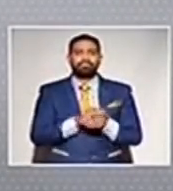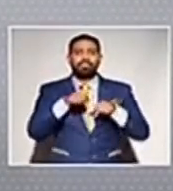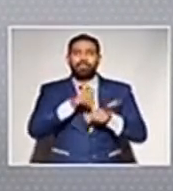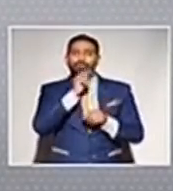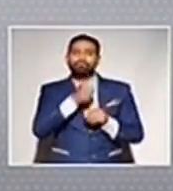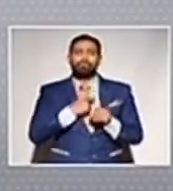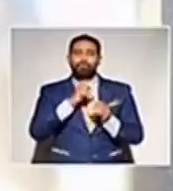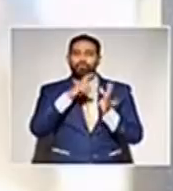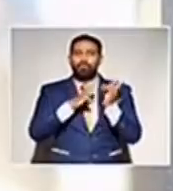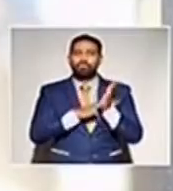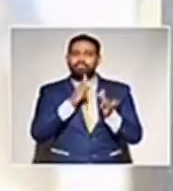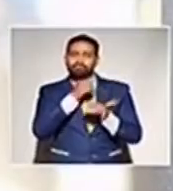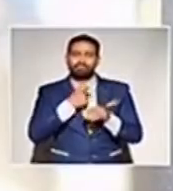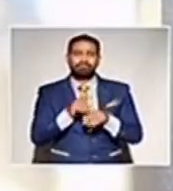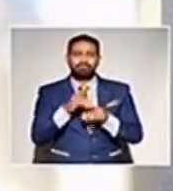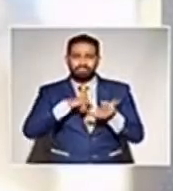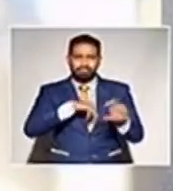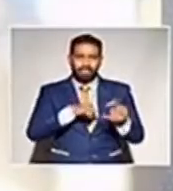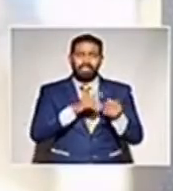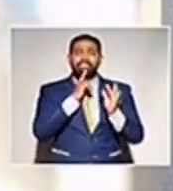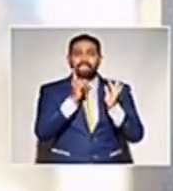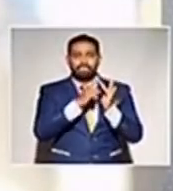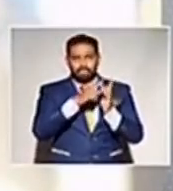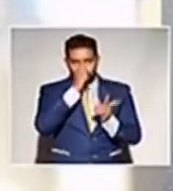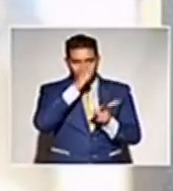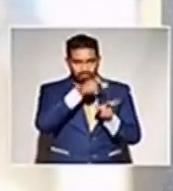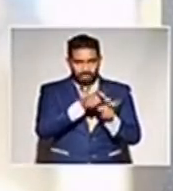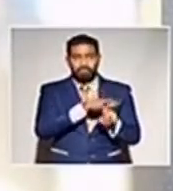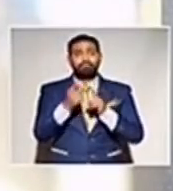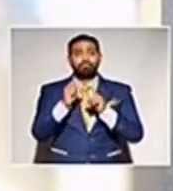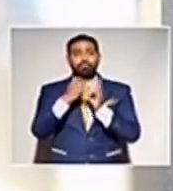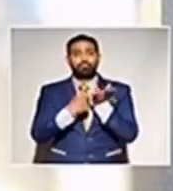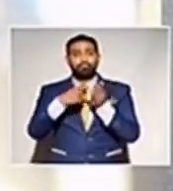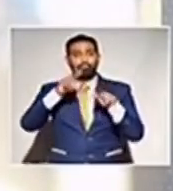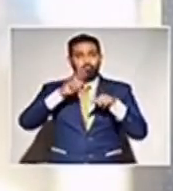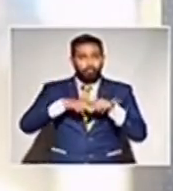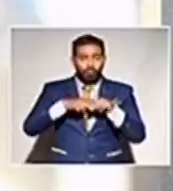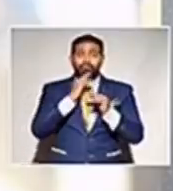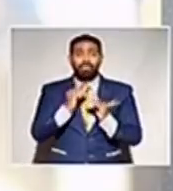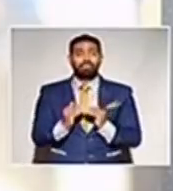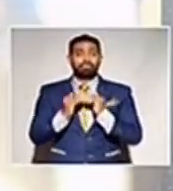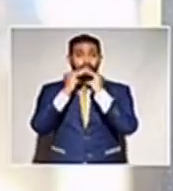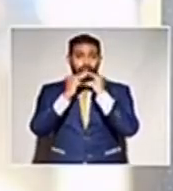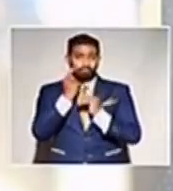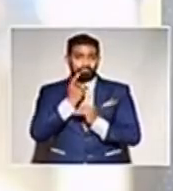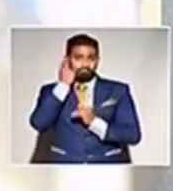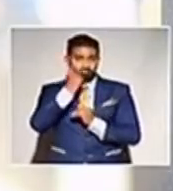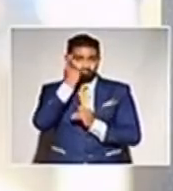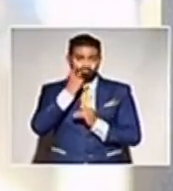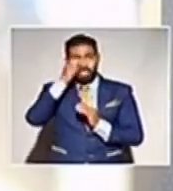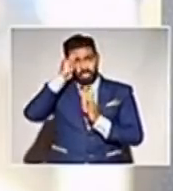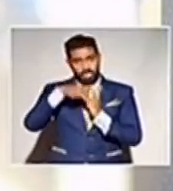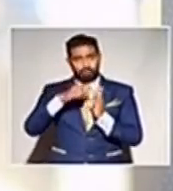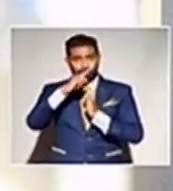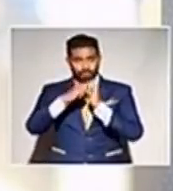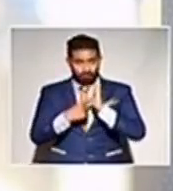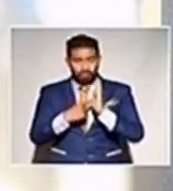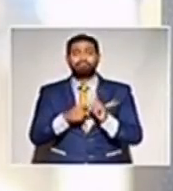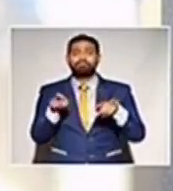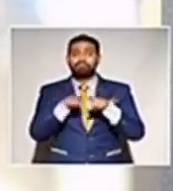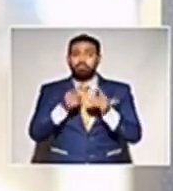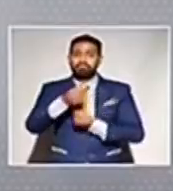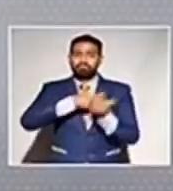Indrajit Kumaraswamy, Professor of Development Practice at the Georgetown University and former Chief Economist at the World Bank, Professor